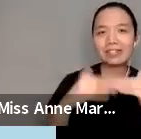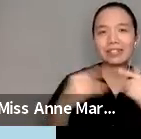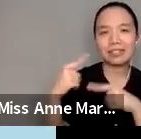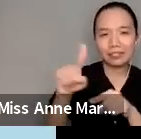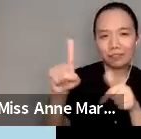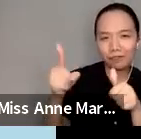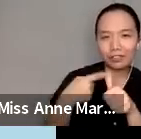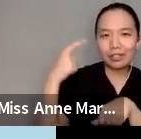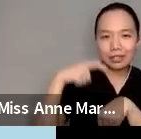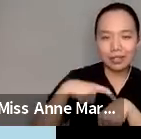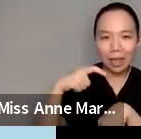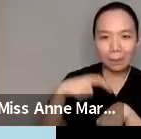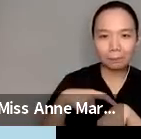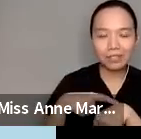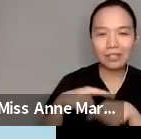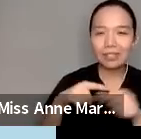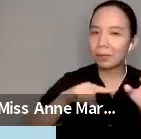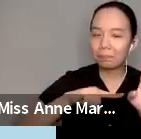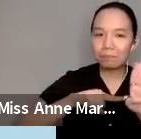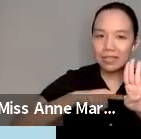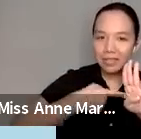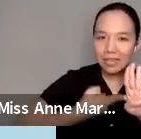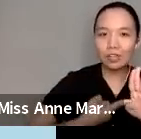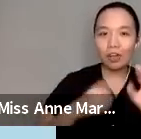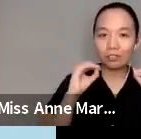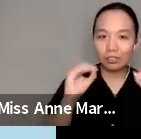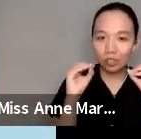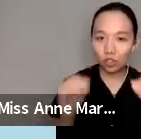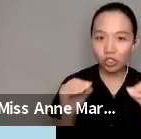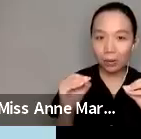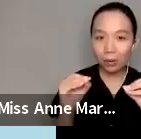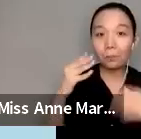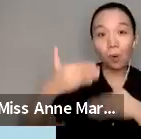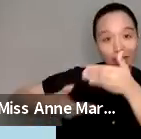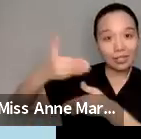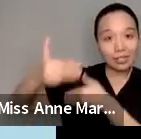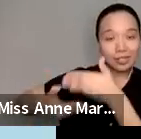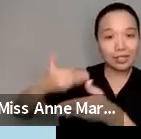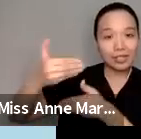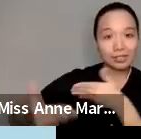time or since the beginning of the teaching process.